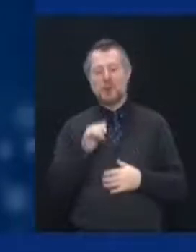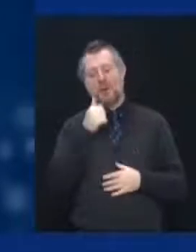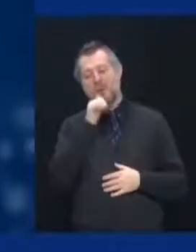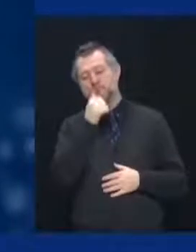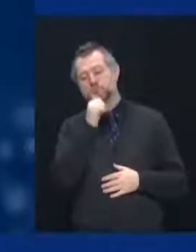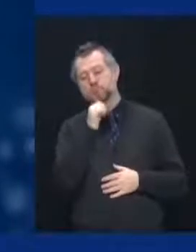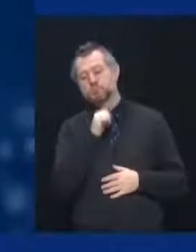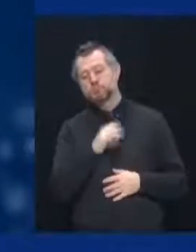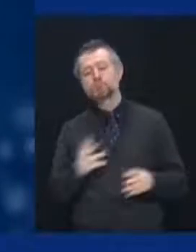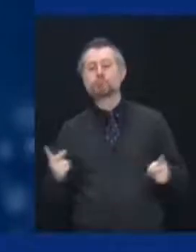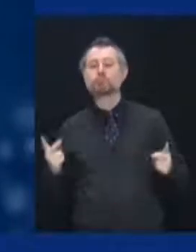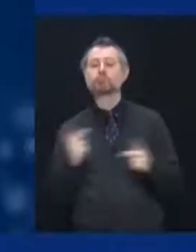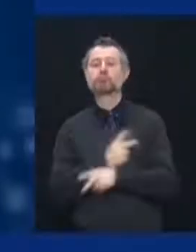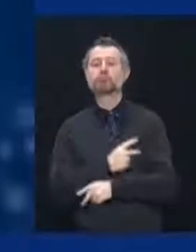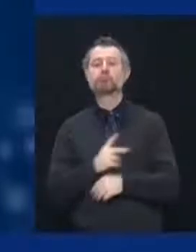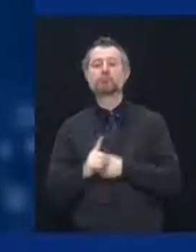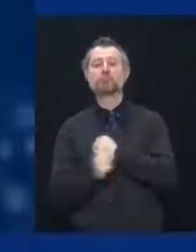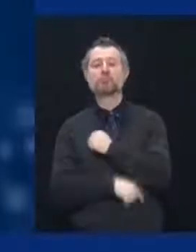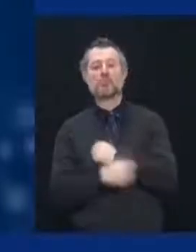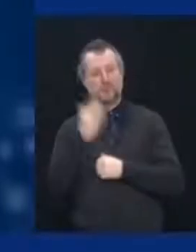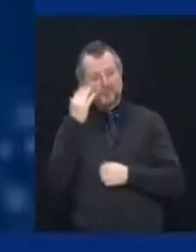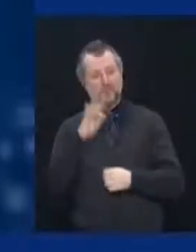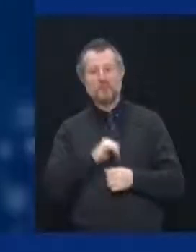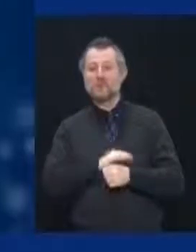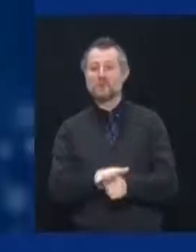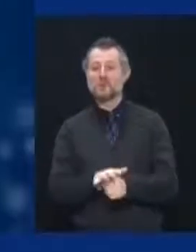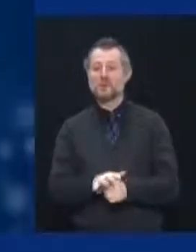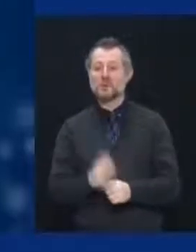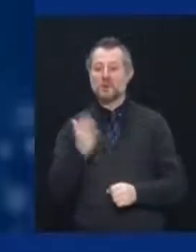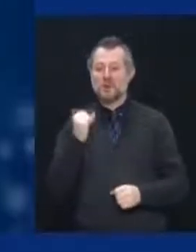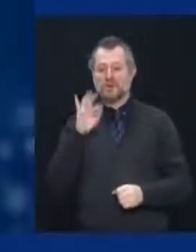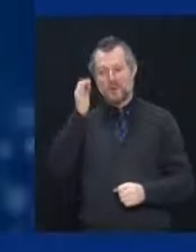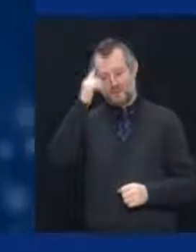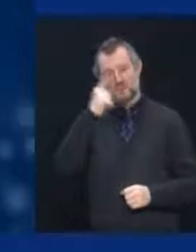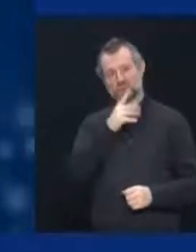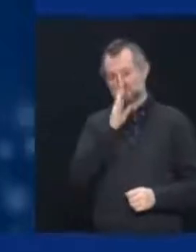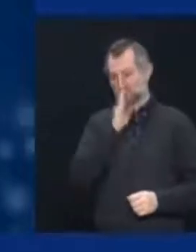We paid a price because of the federal incompetence.